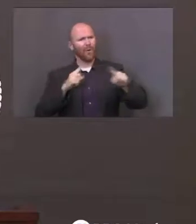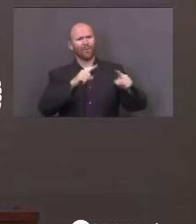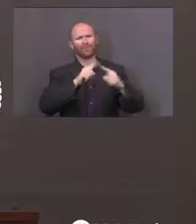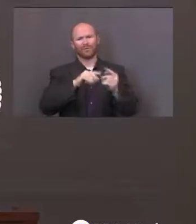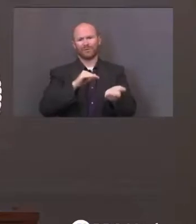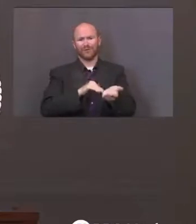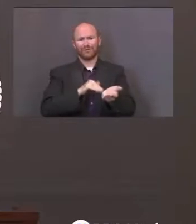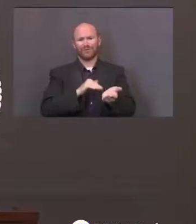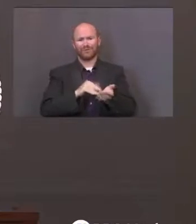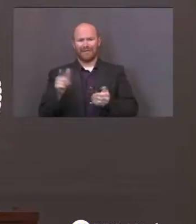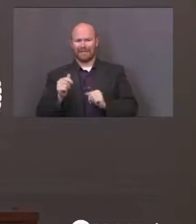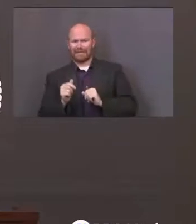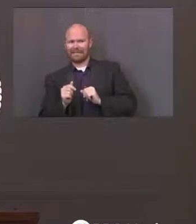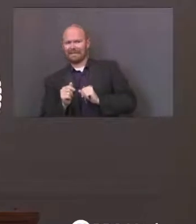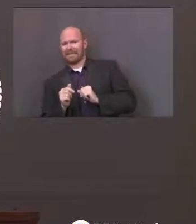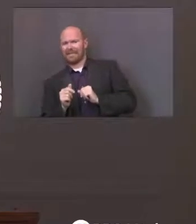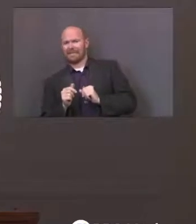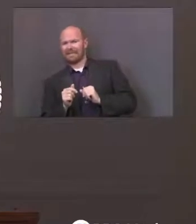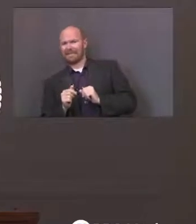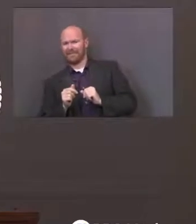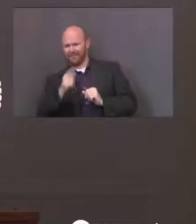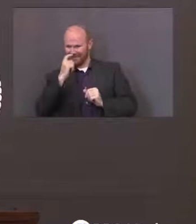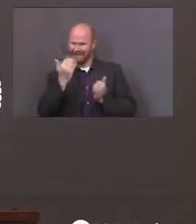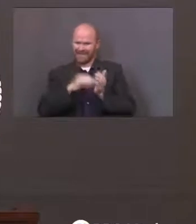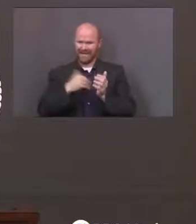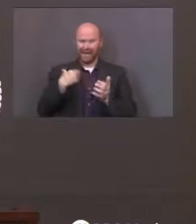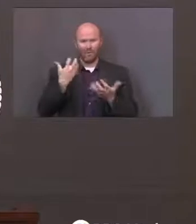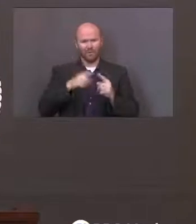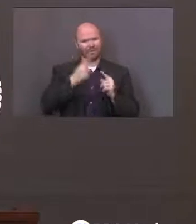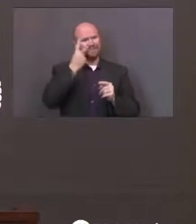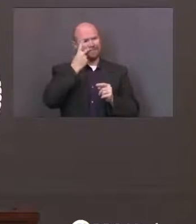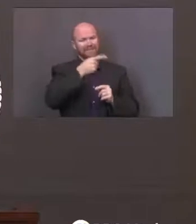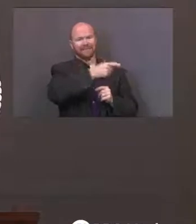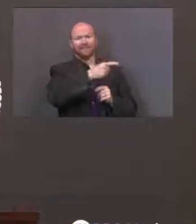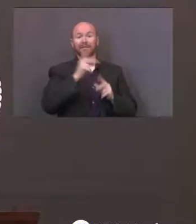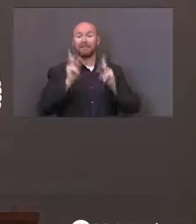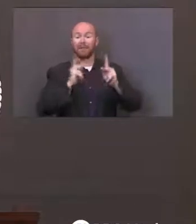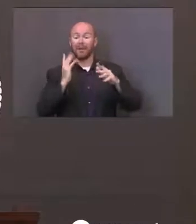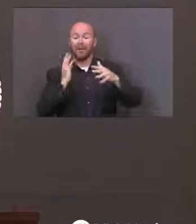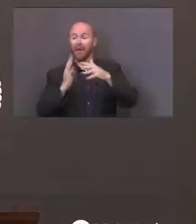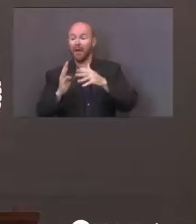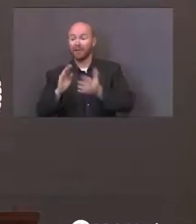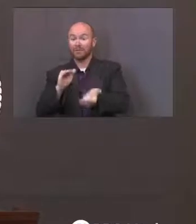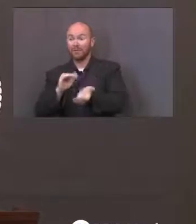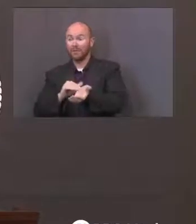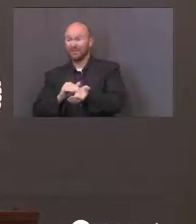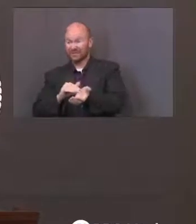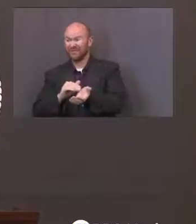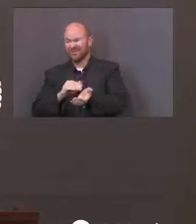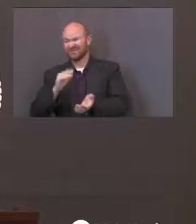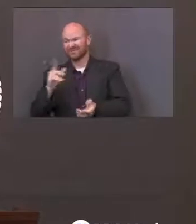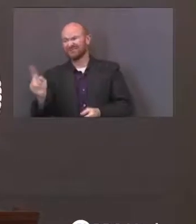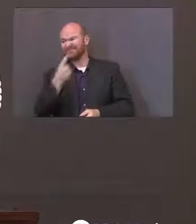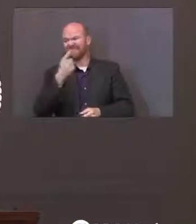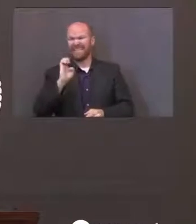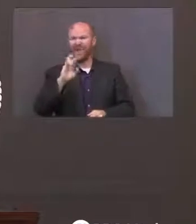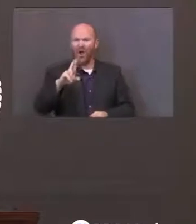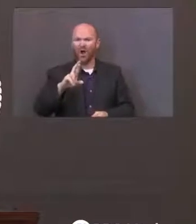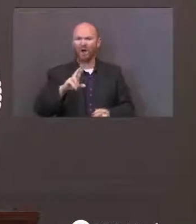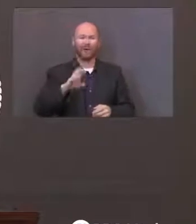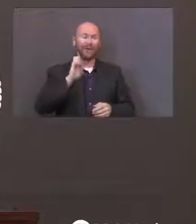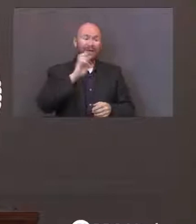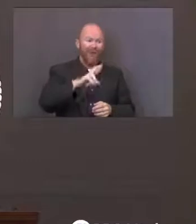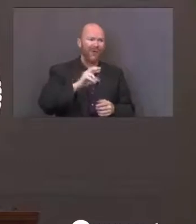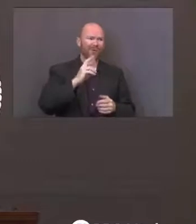do that, the acuity levels in the emergency room increase, and actually the increased hospital admissions from